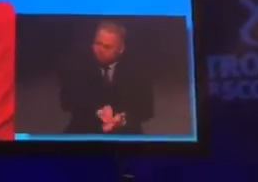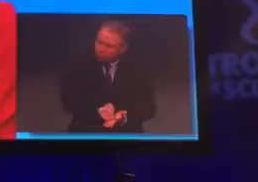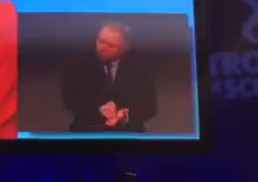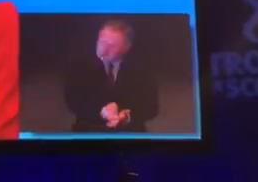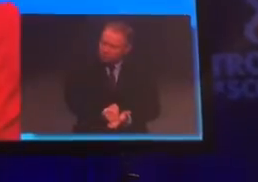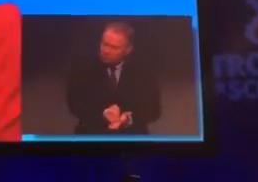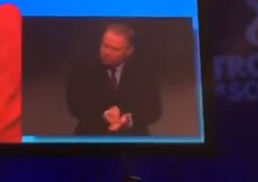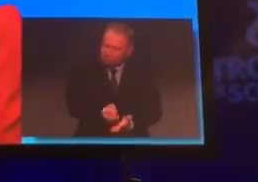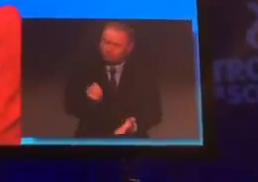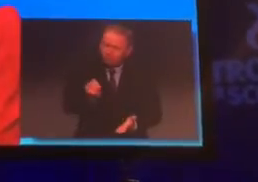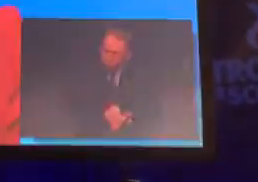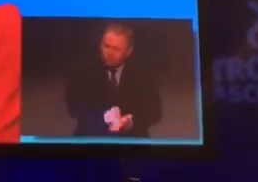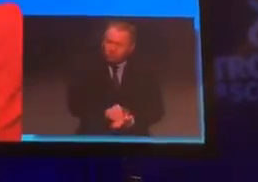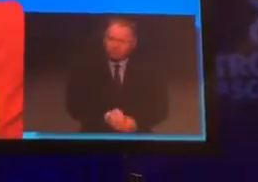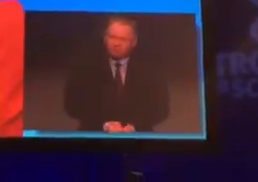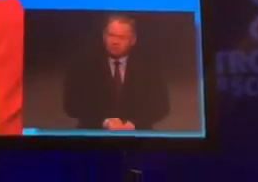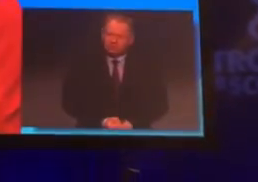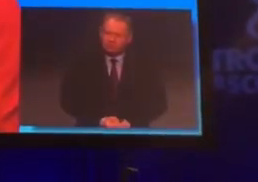And